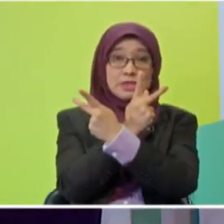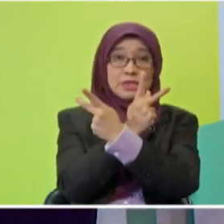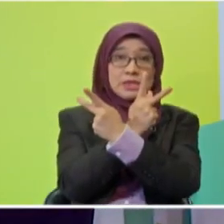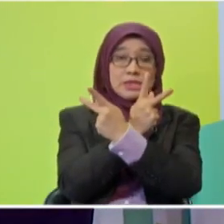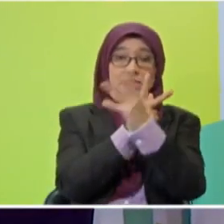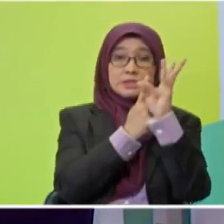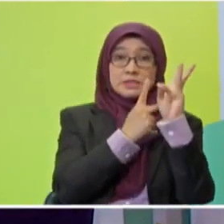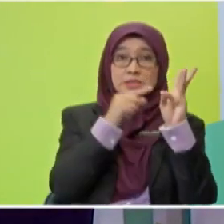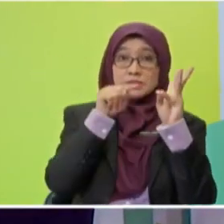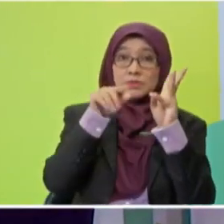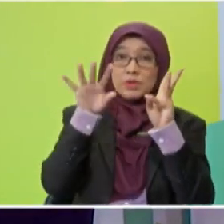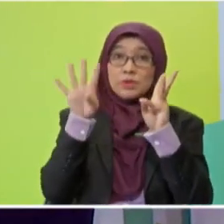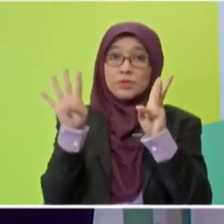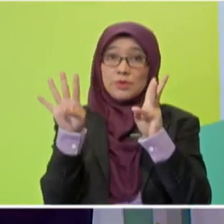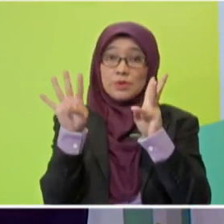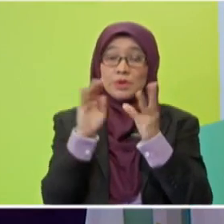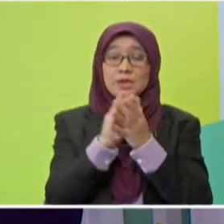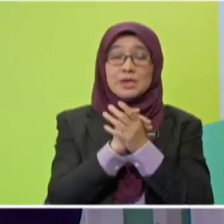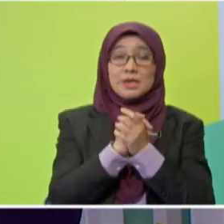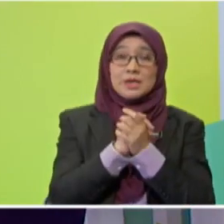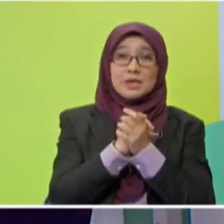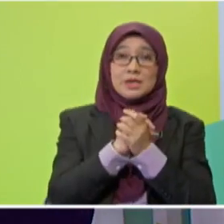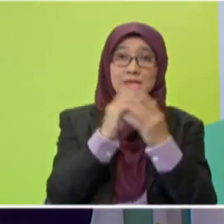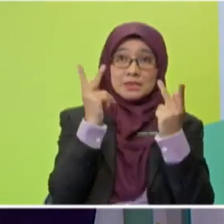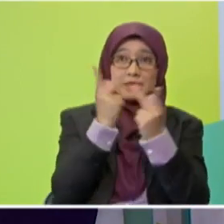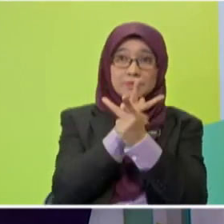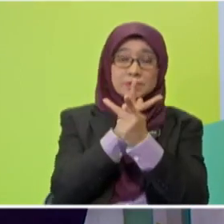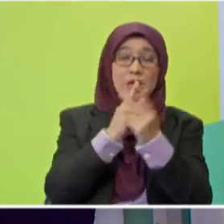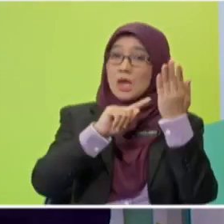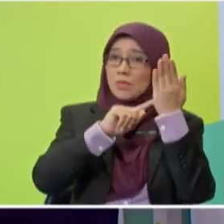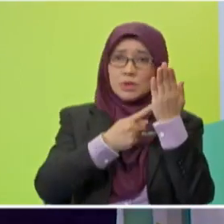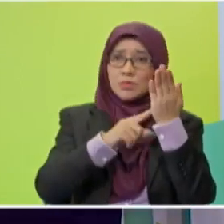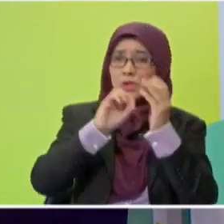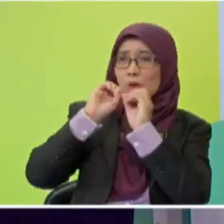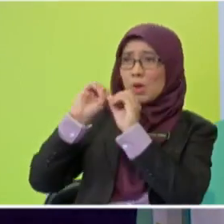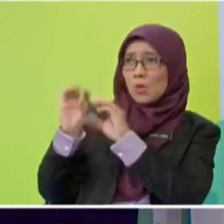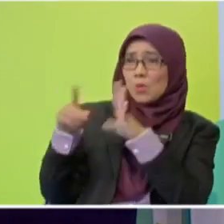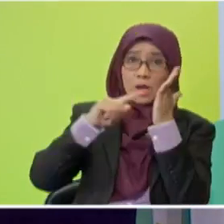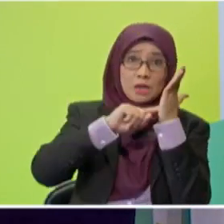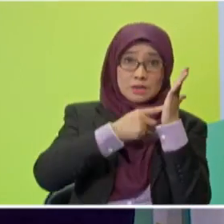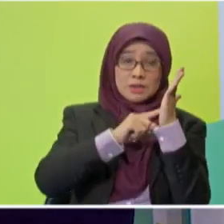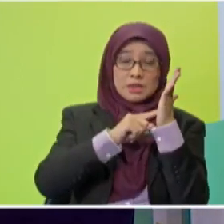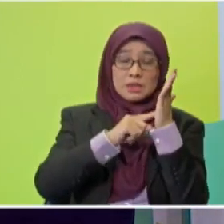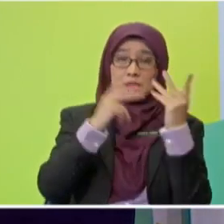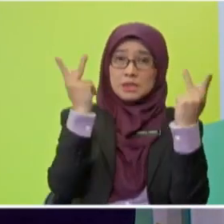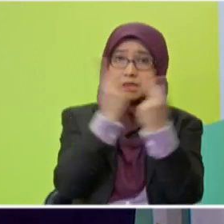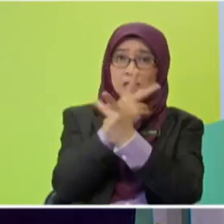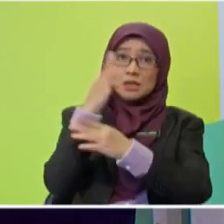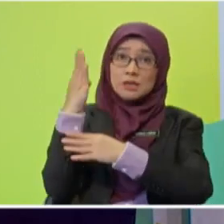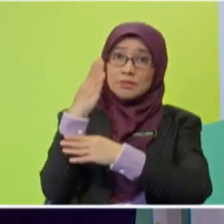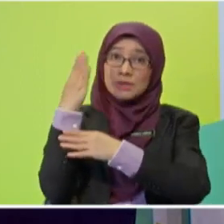6.4. And we times here. We ignore the decimal, kids. This is 8, 4 times 8, 8, 16,